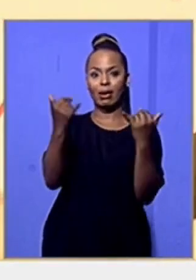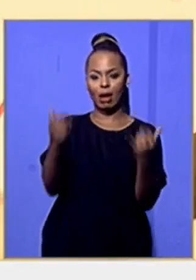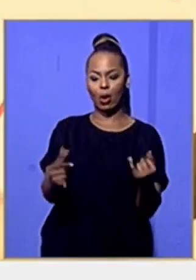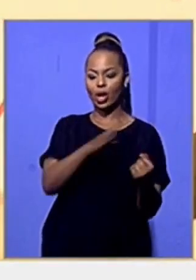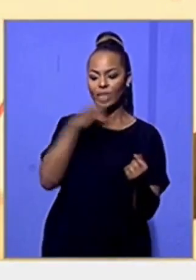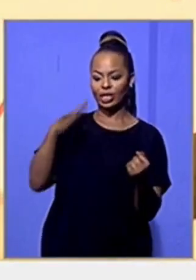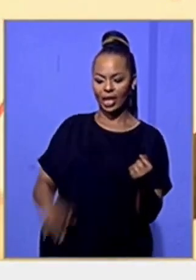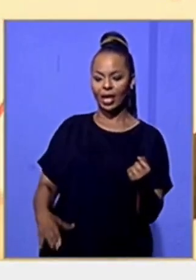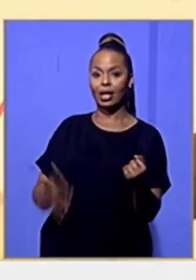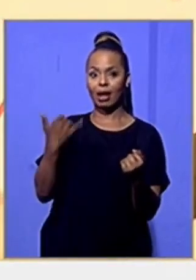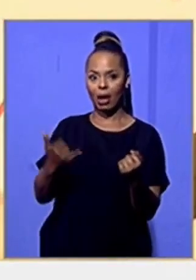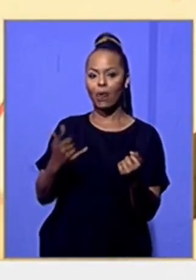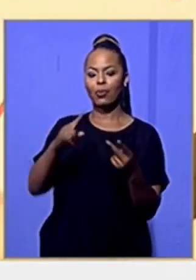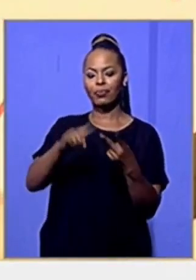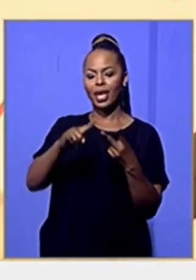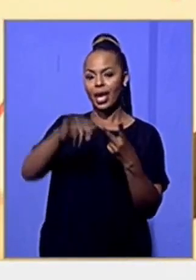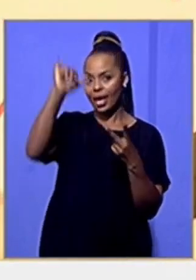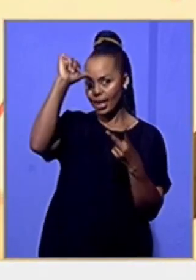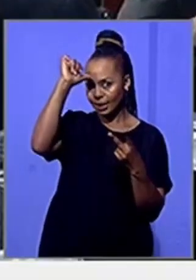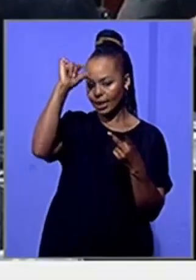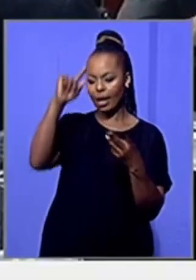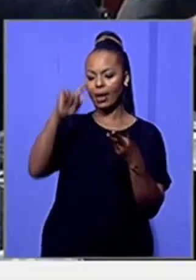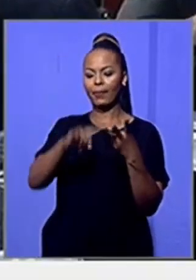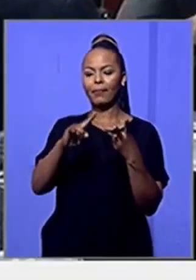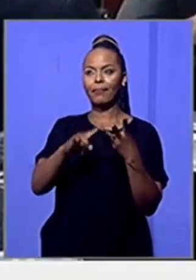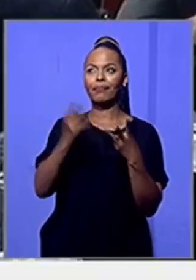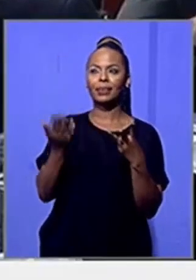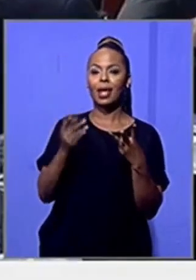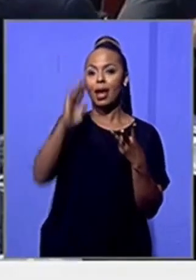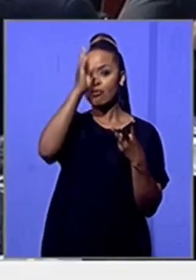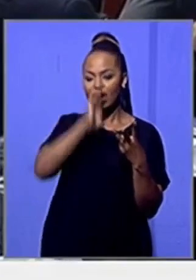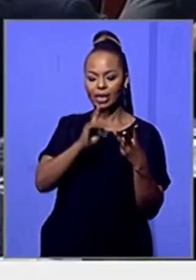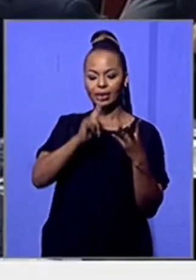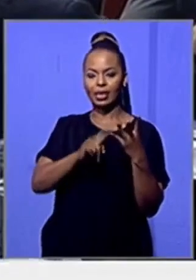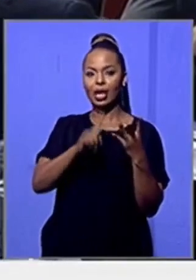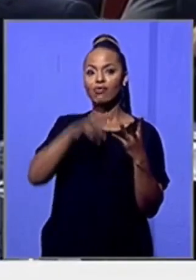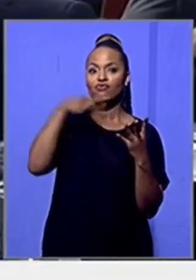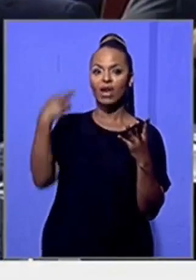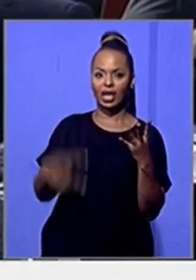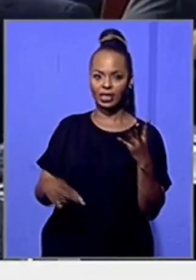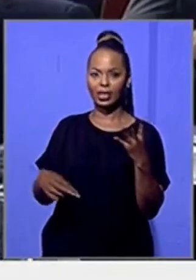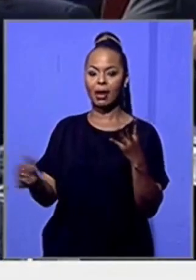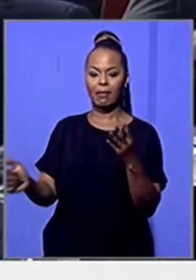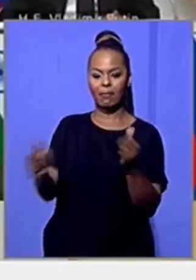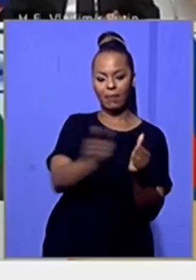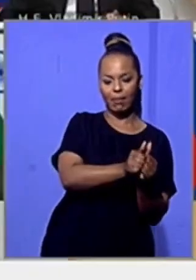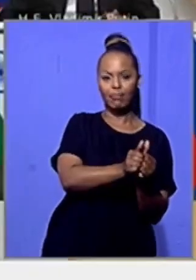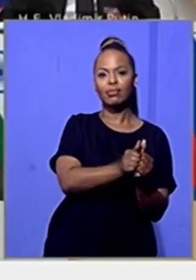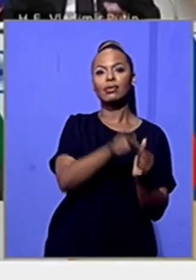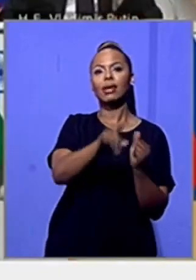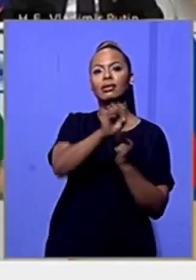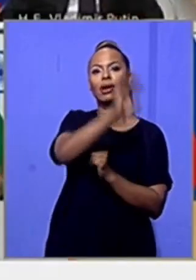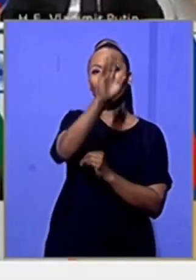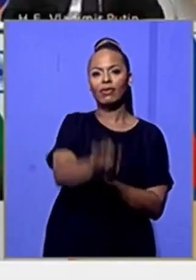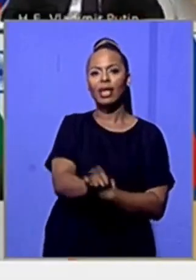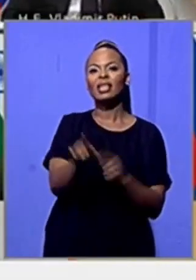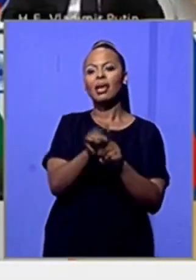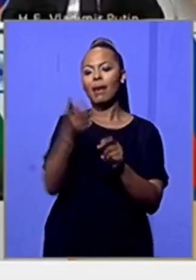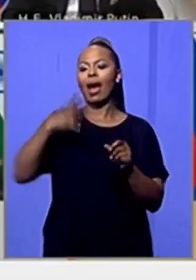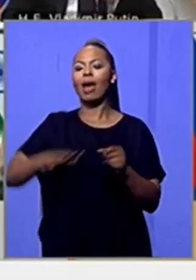le India e le Brazil e le Russia le ke dinaga tse le re tla be di join.